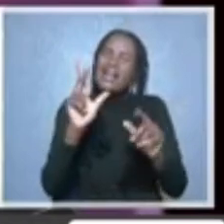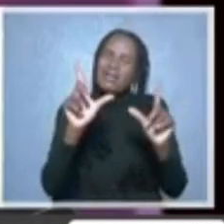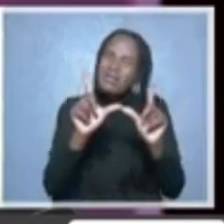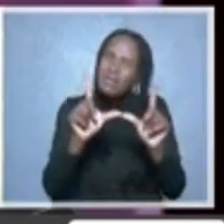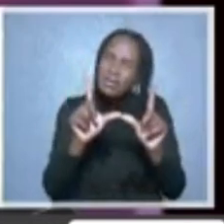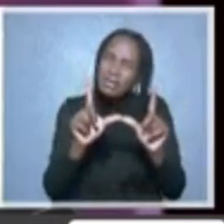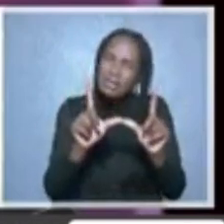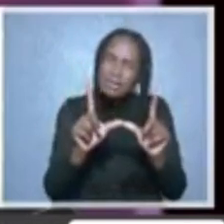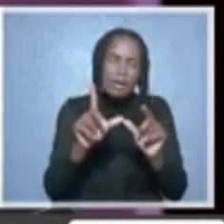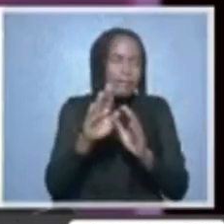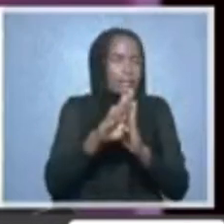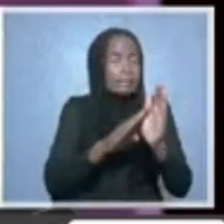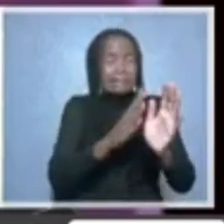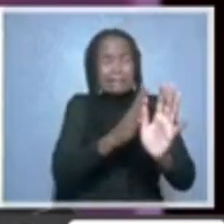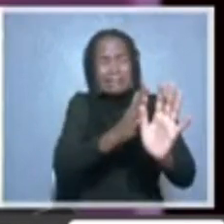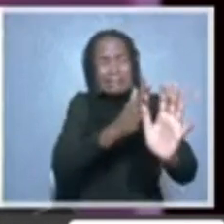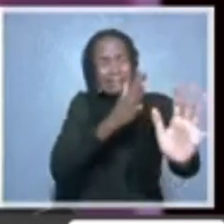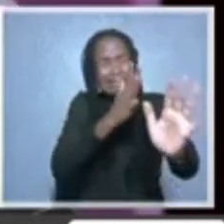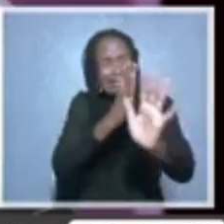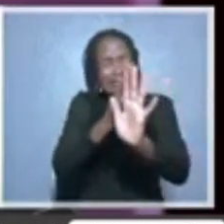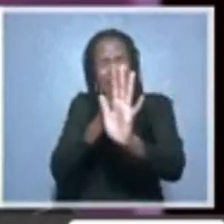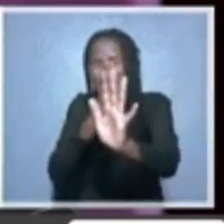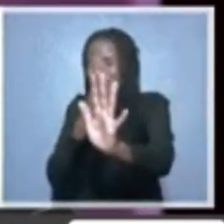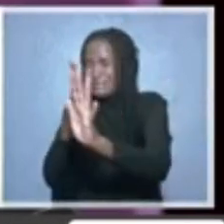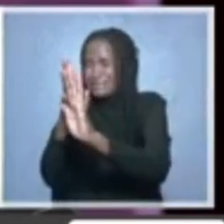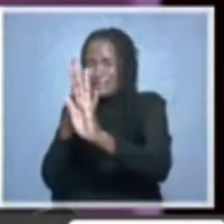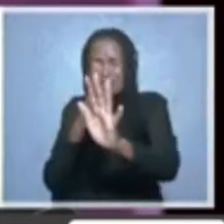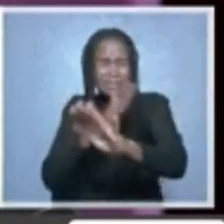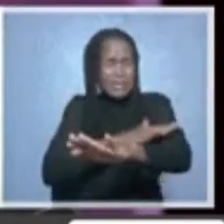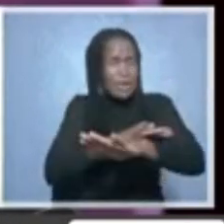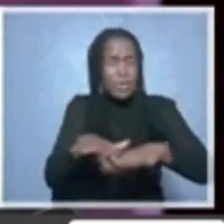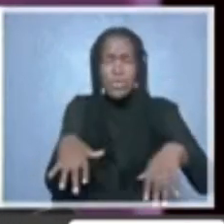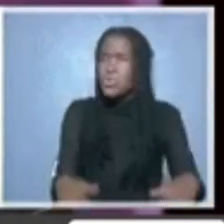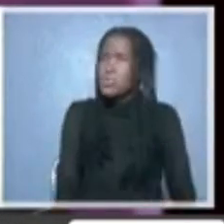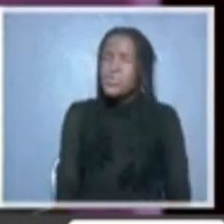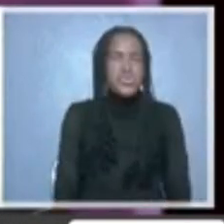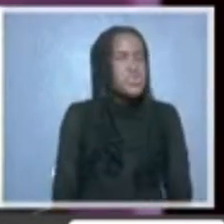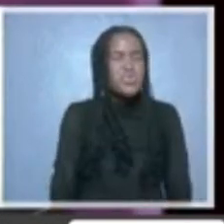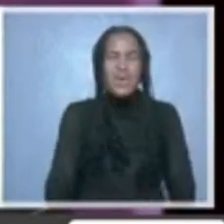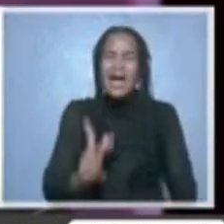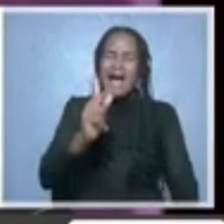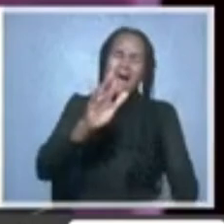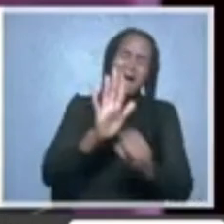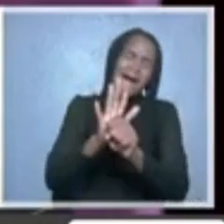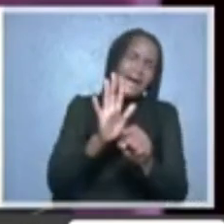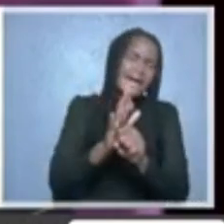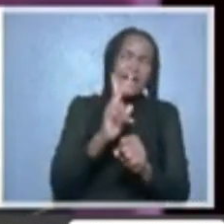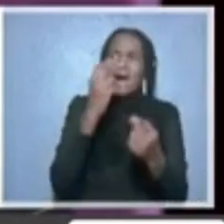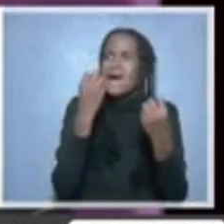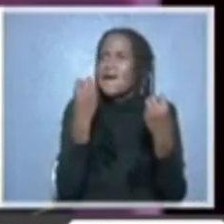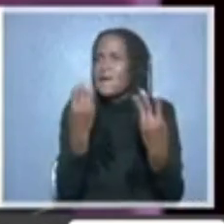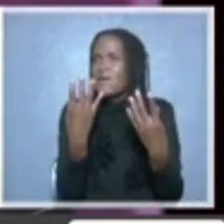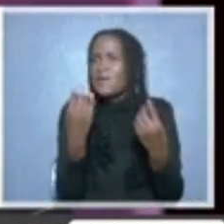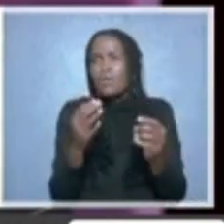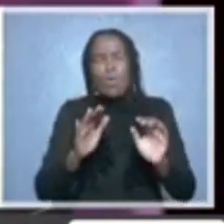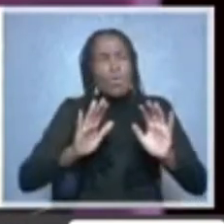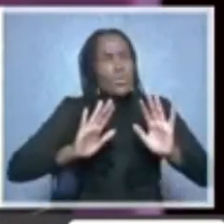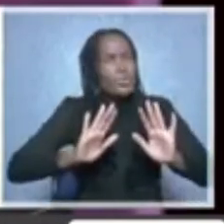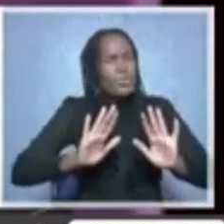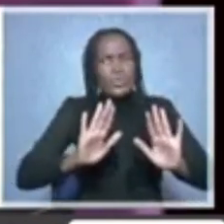with people. It is just amazing because I personally got the feeling of